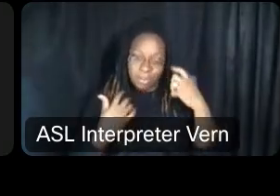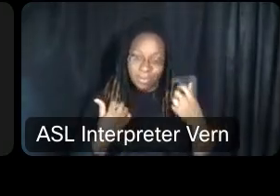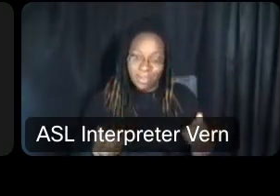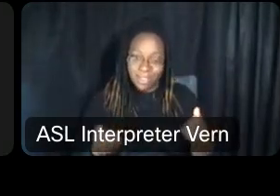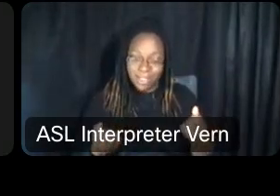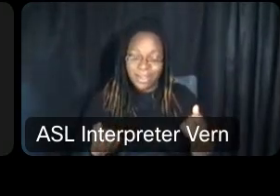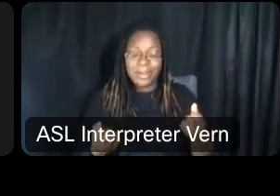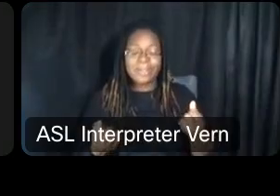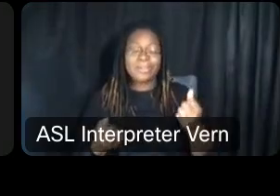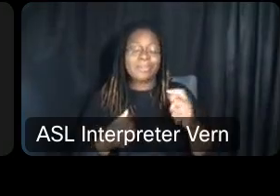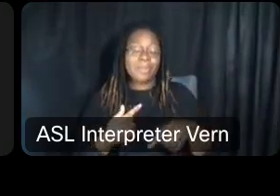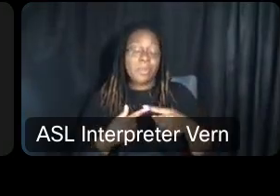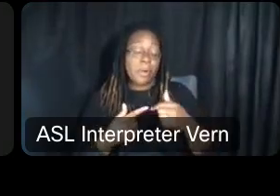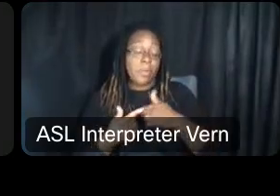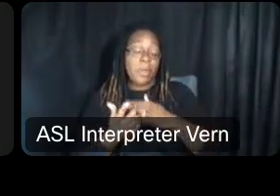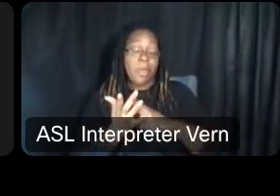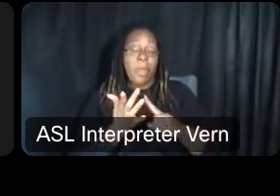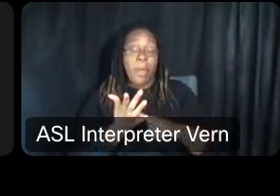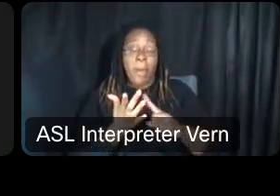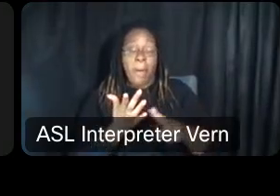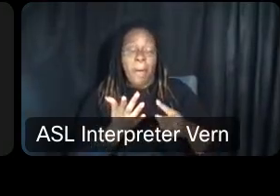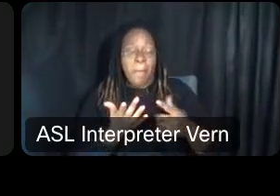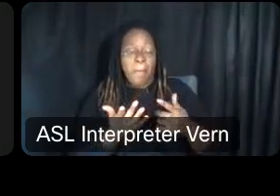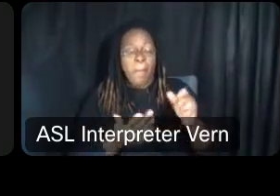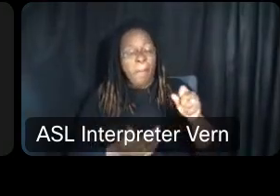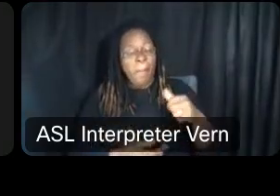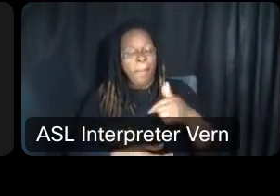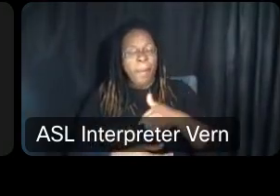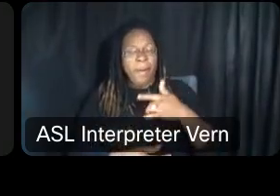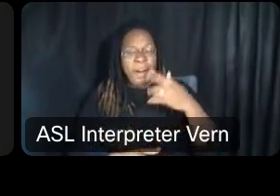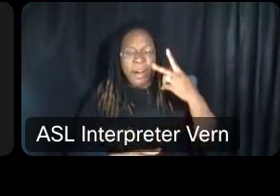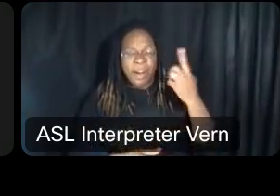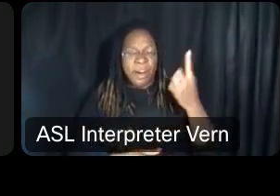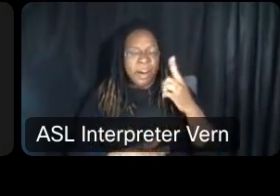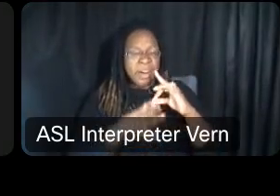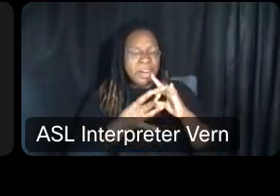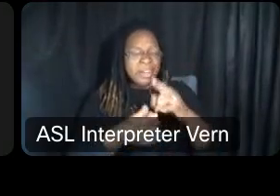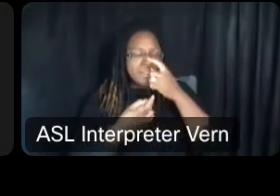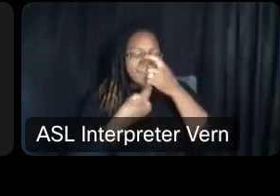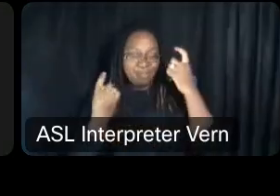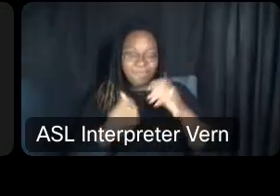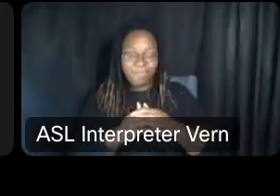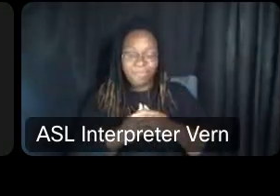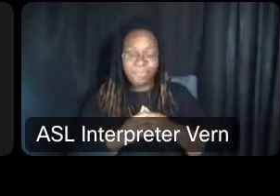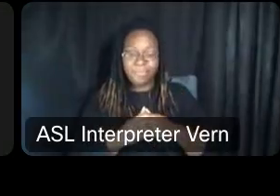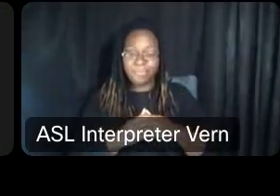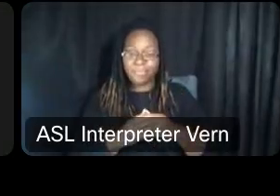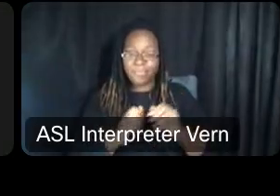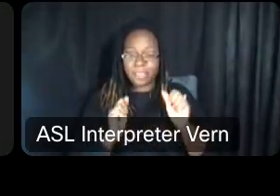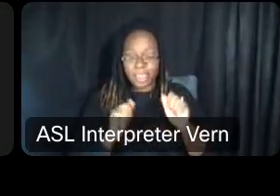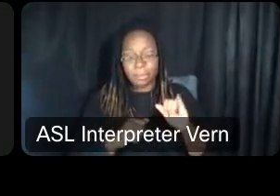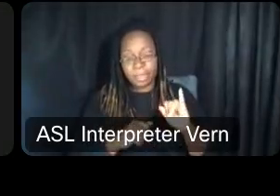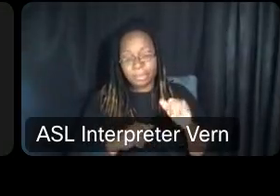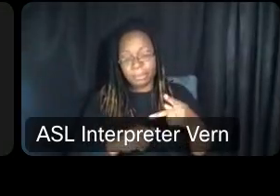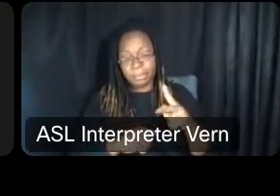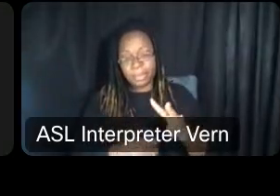And when we look back, many times there is something that is trauma related, and that could very well be intimate partner